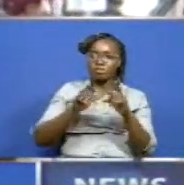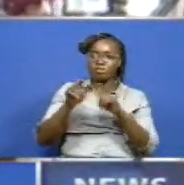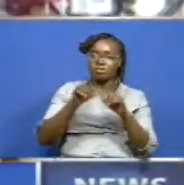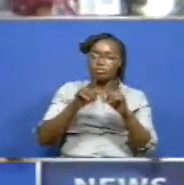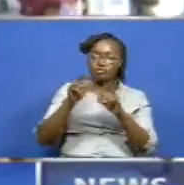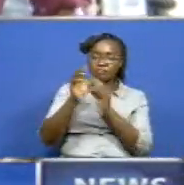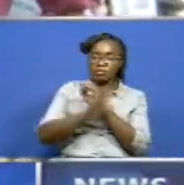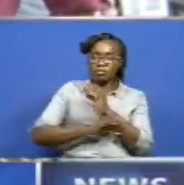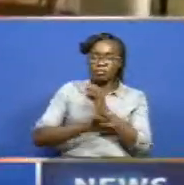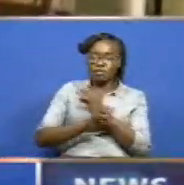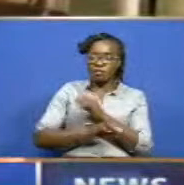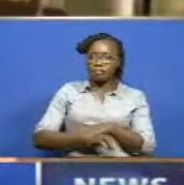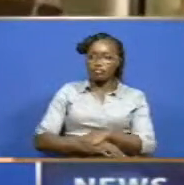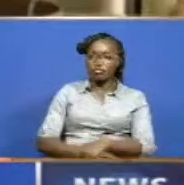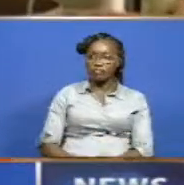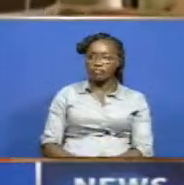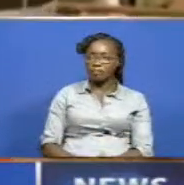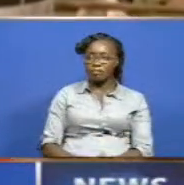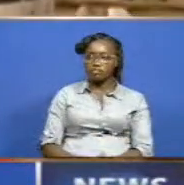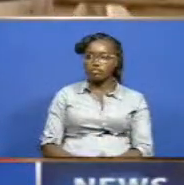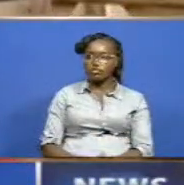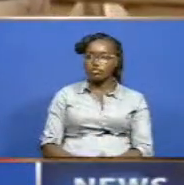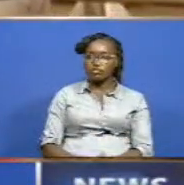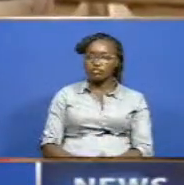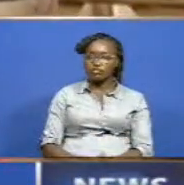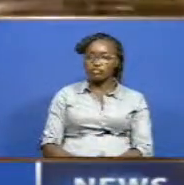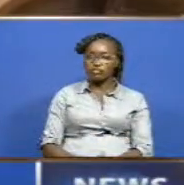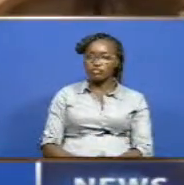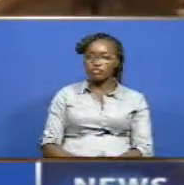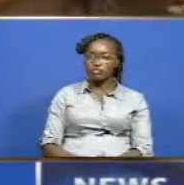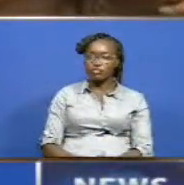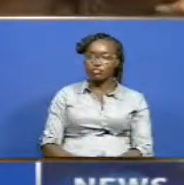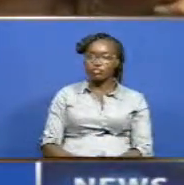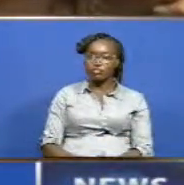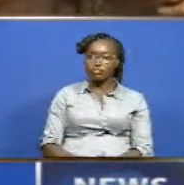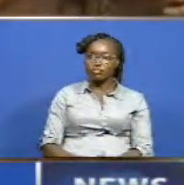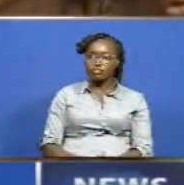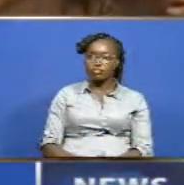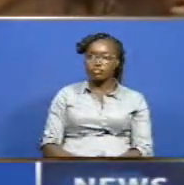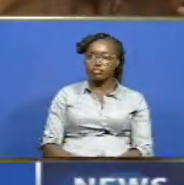country. Benson Rioba reporting for Channel 1 Business.